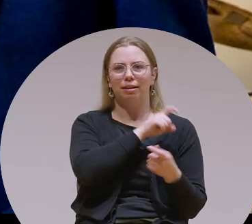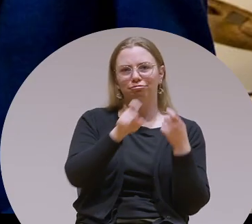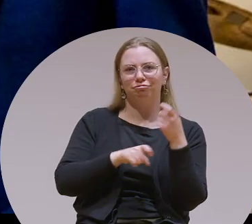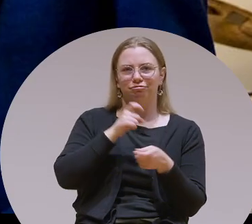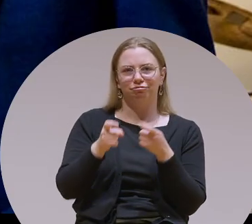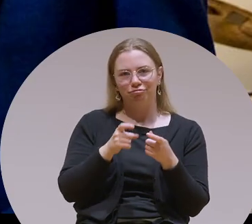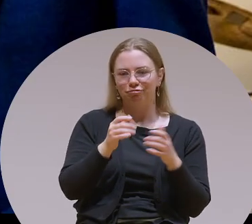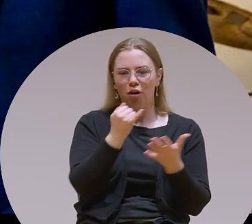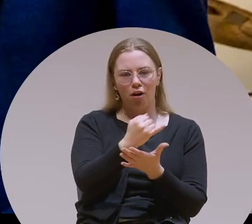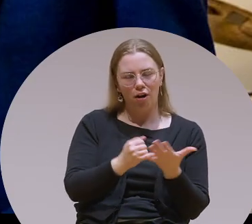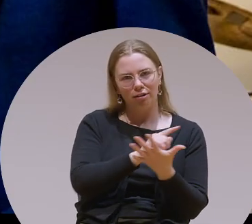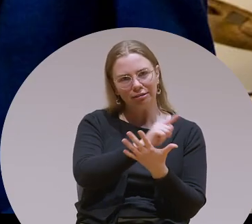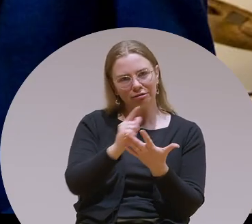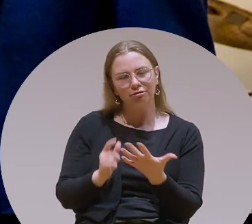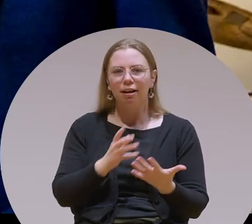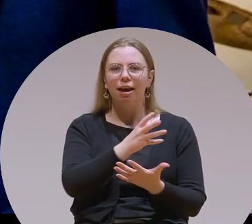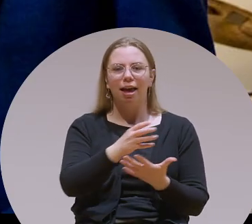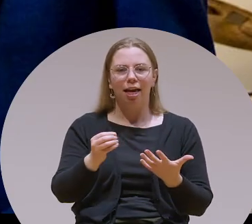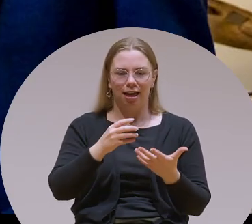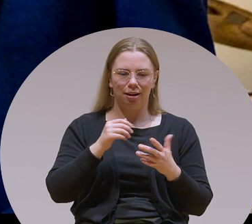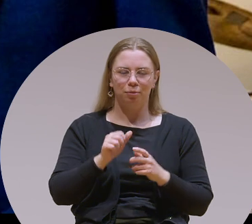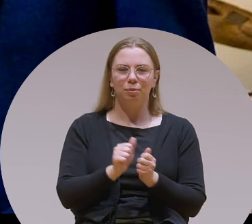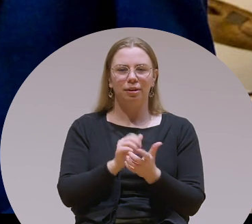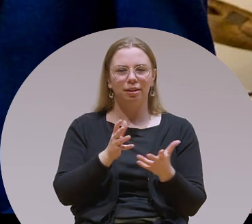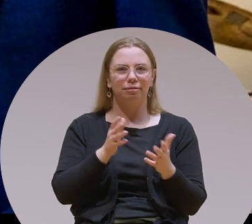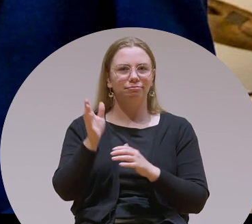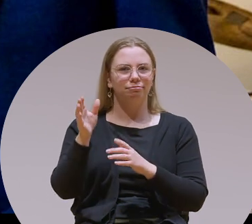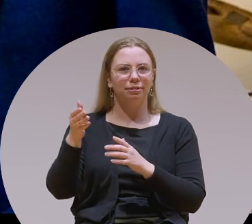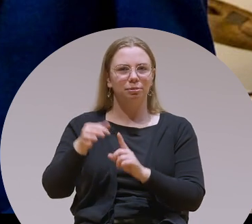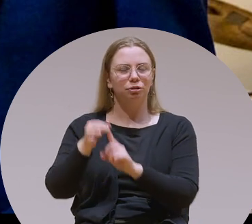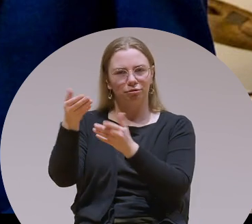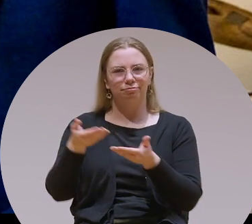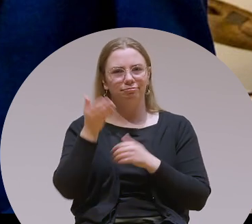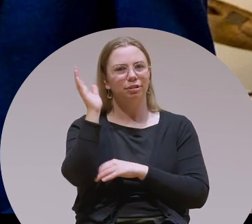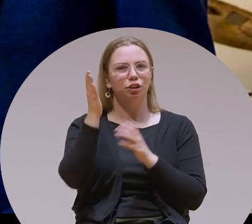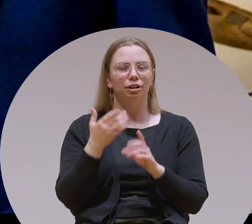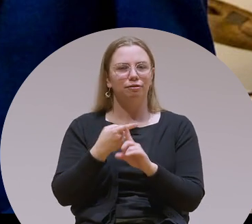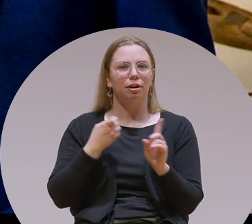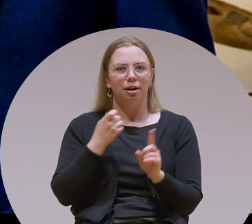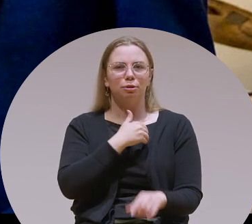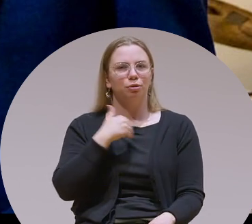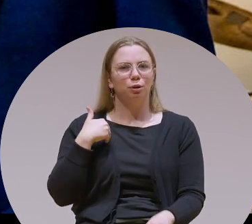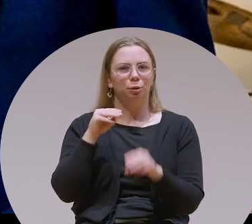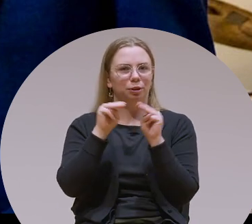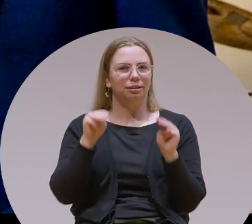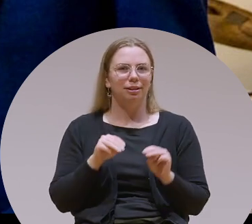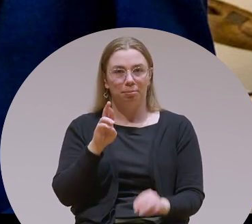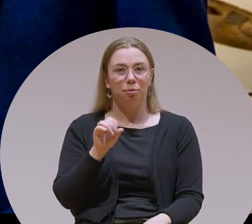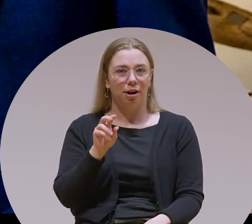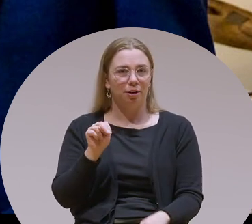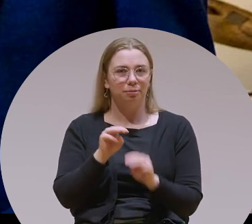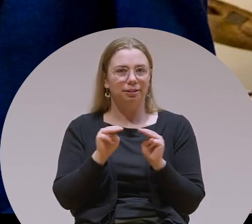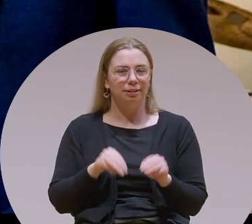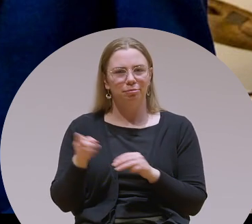the inaugural Brown Lecture was held with guest speaker Paul Denis from the Royal Ontario Museum in Toronto, who delivered the